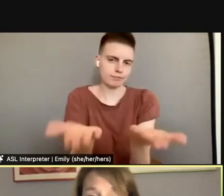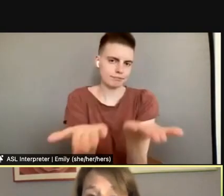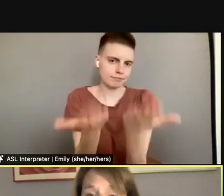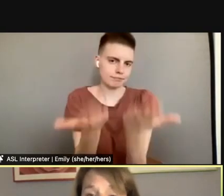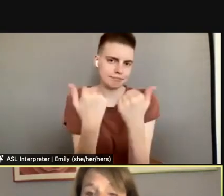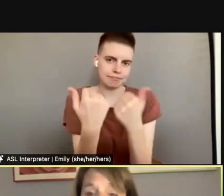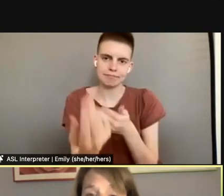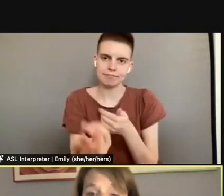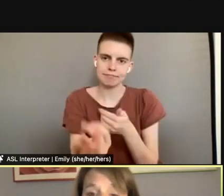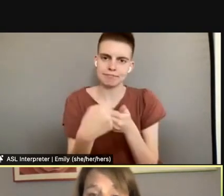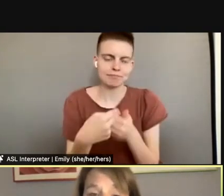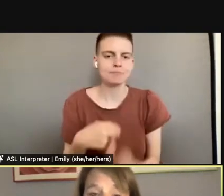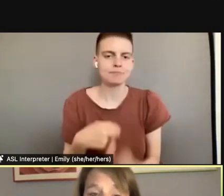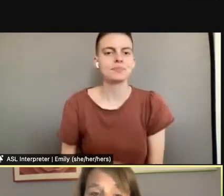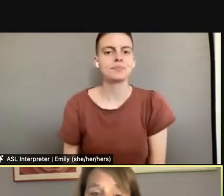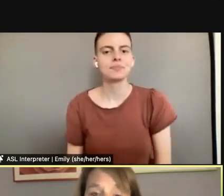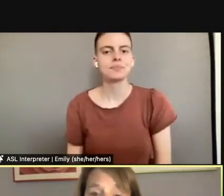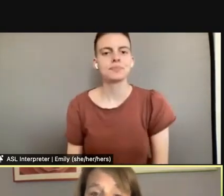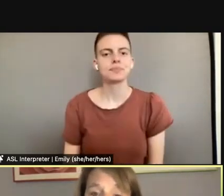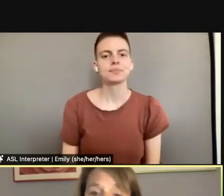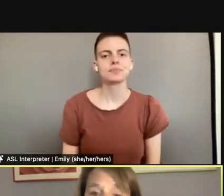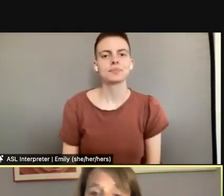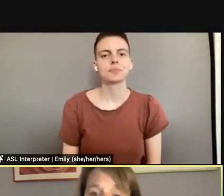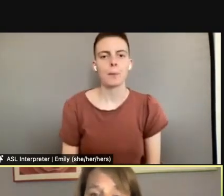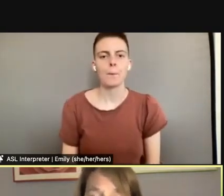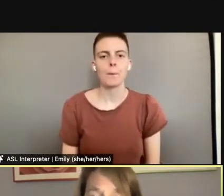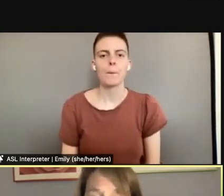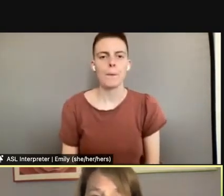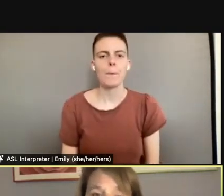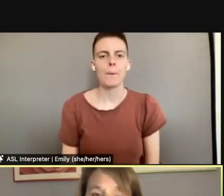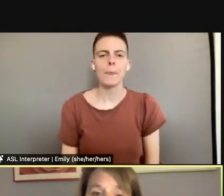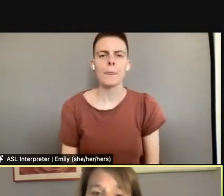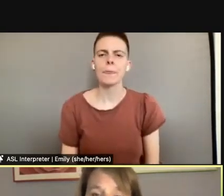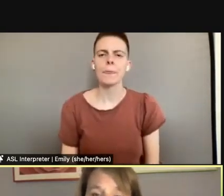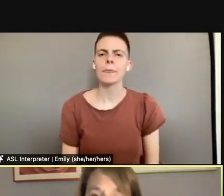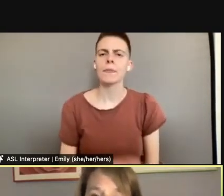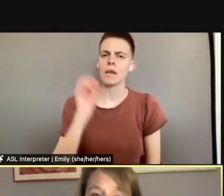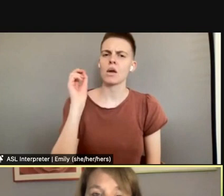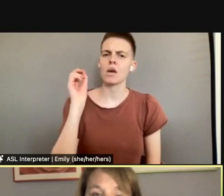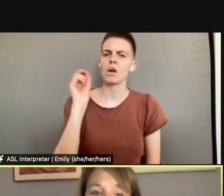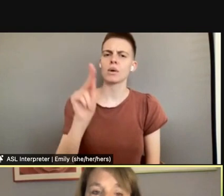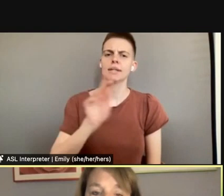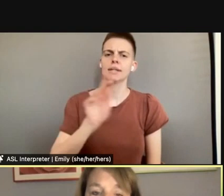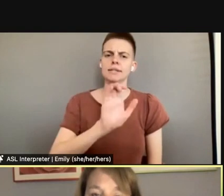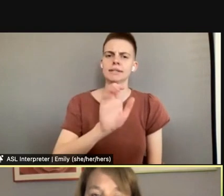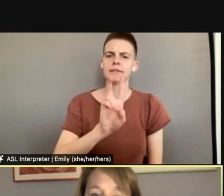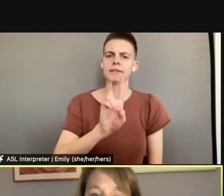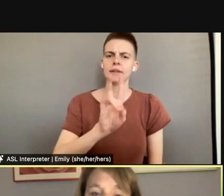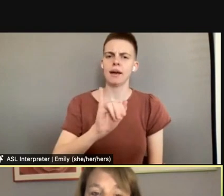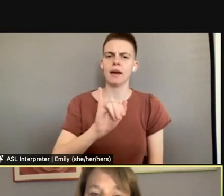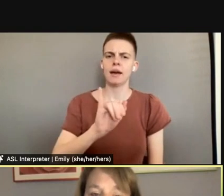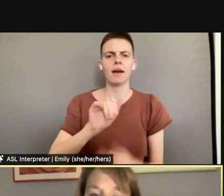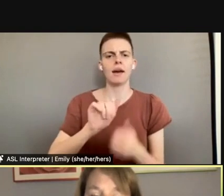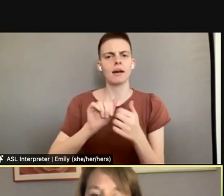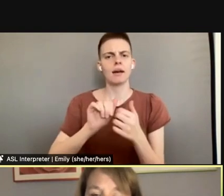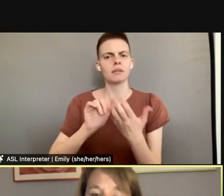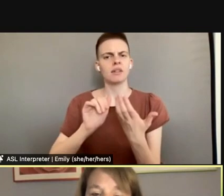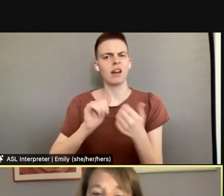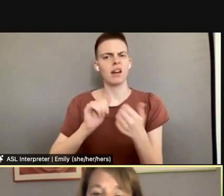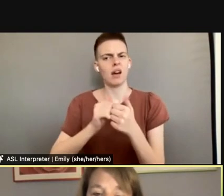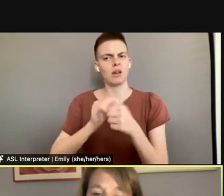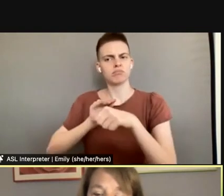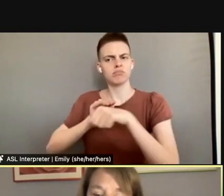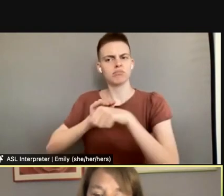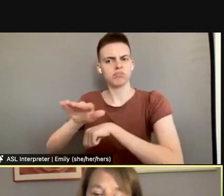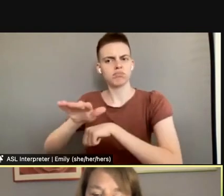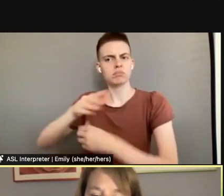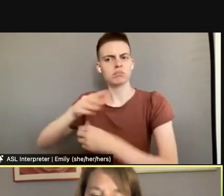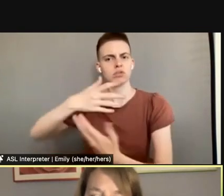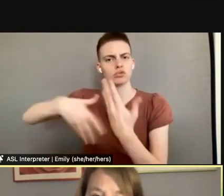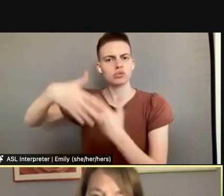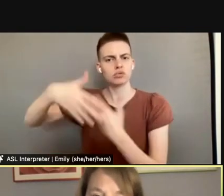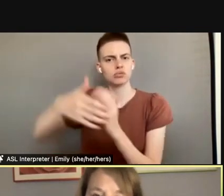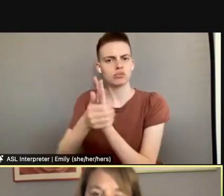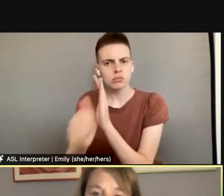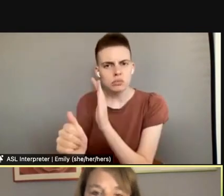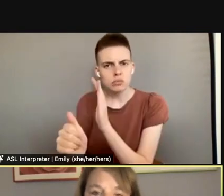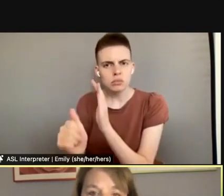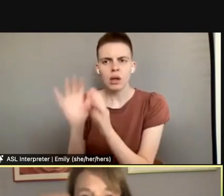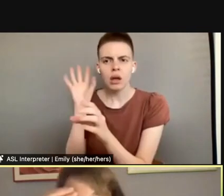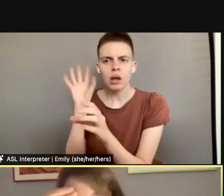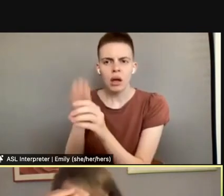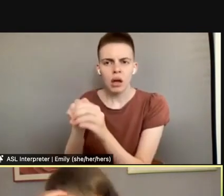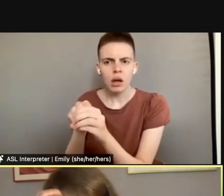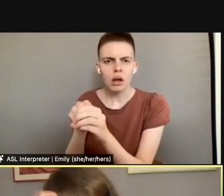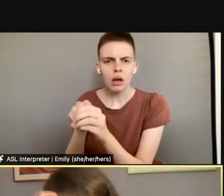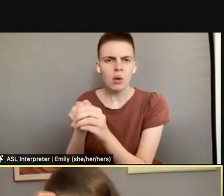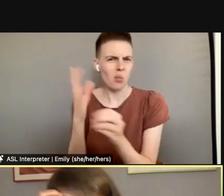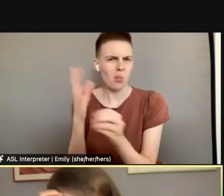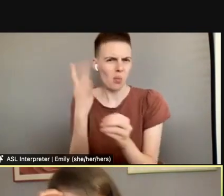So what is the impact here on CVI and social learning and inclusion, and why is it so critical? So